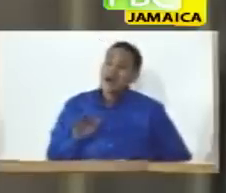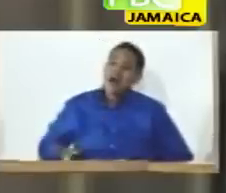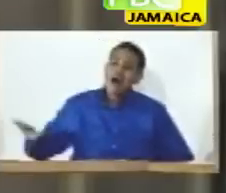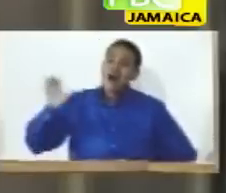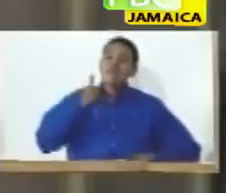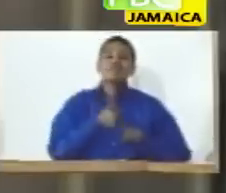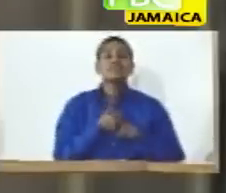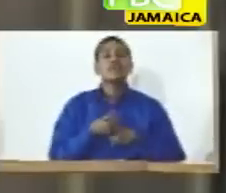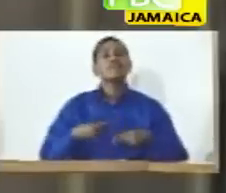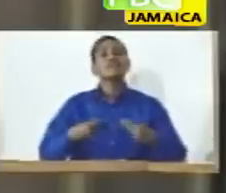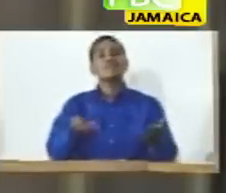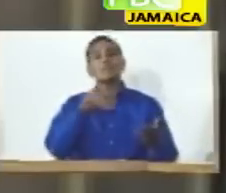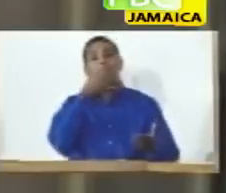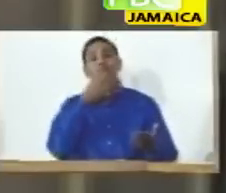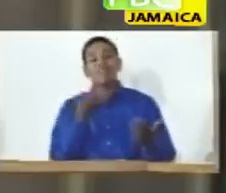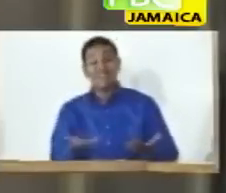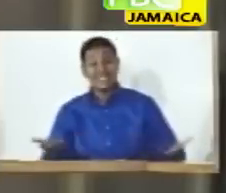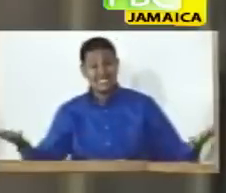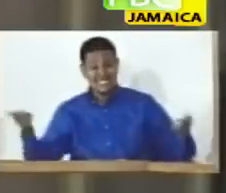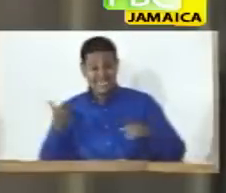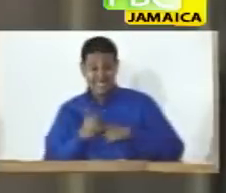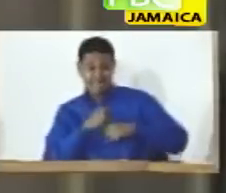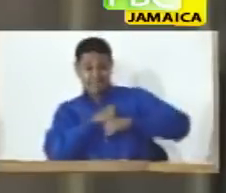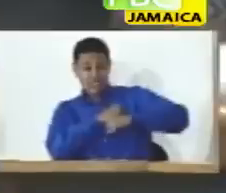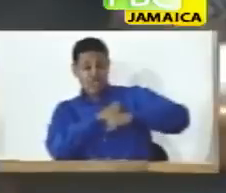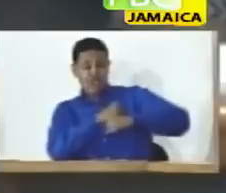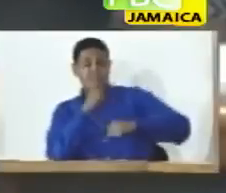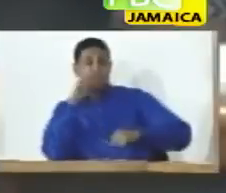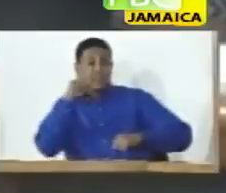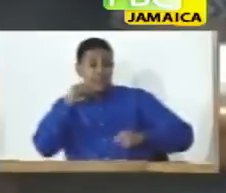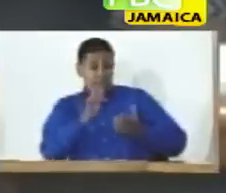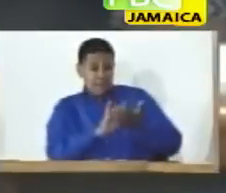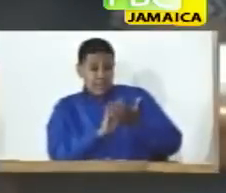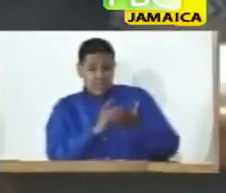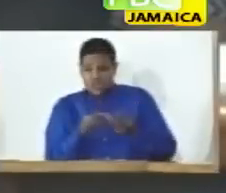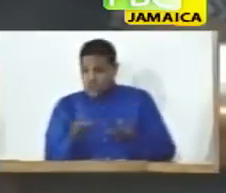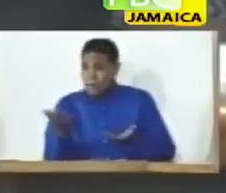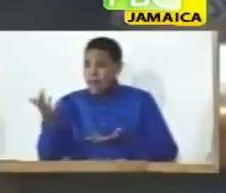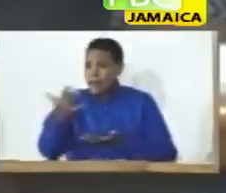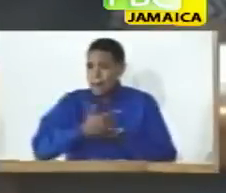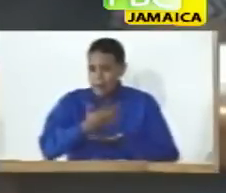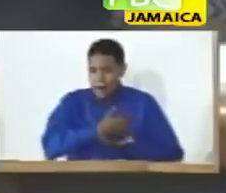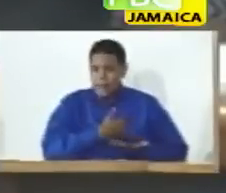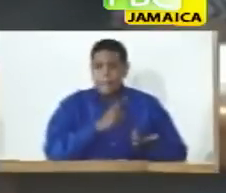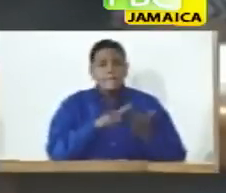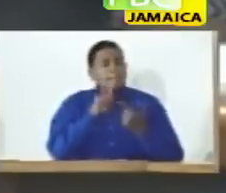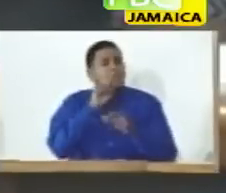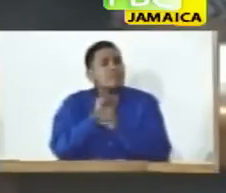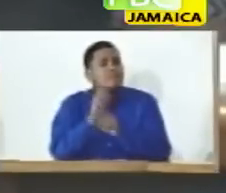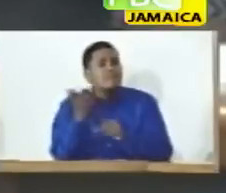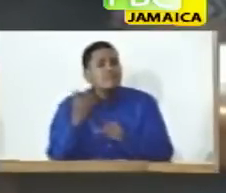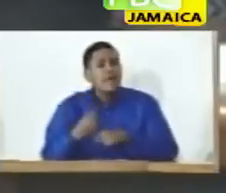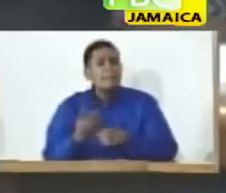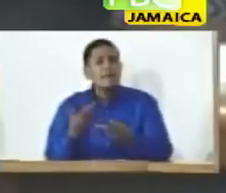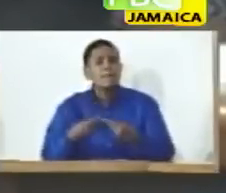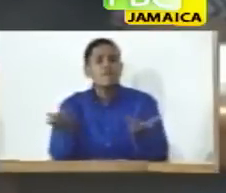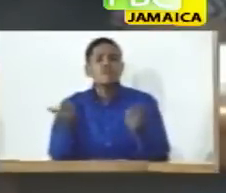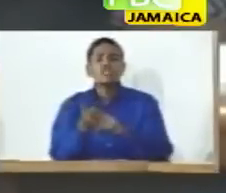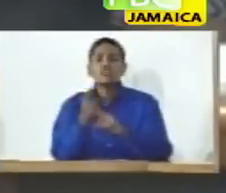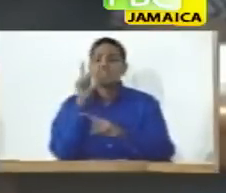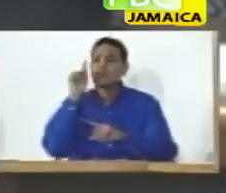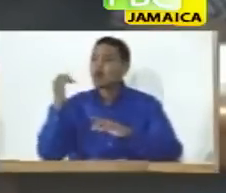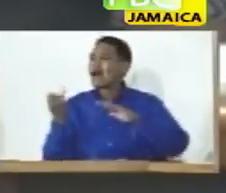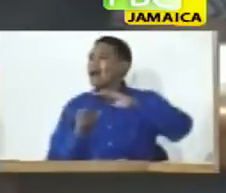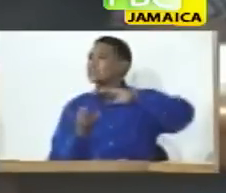equipping facilities, securing the necessary medical supplies, and also making provision for quarantine